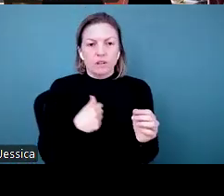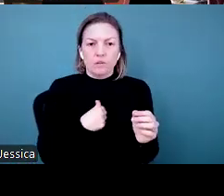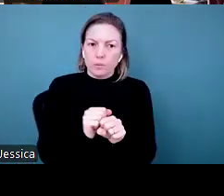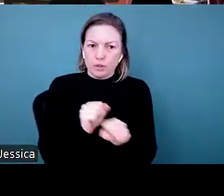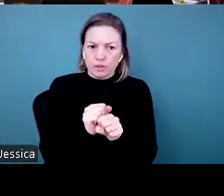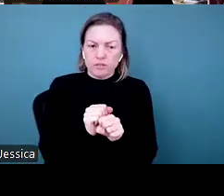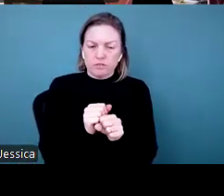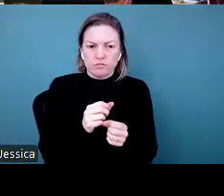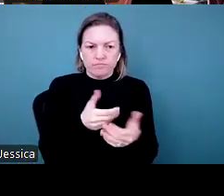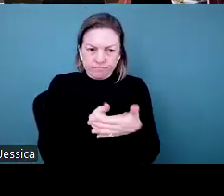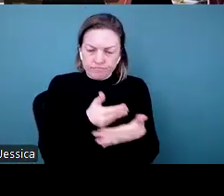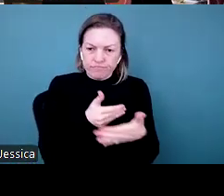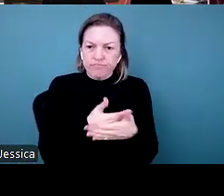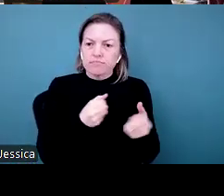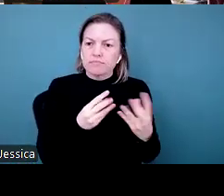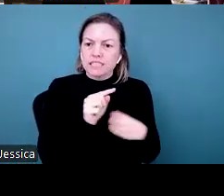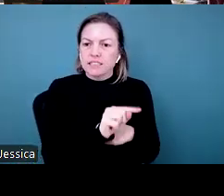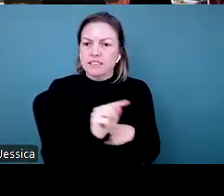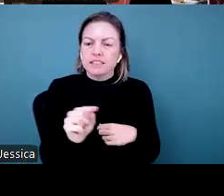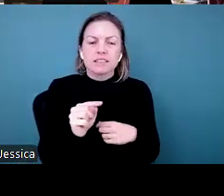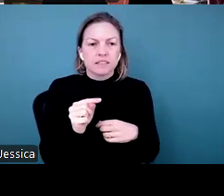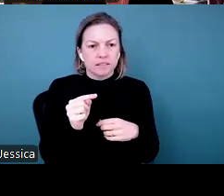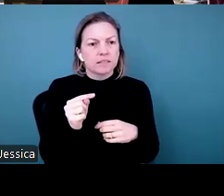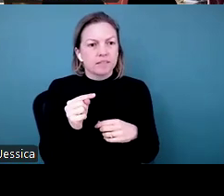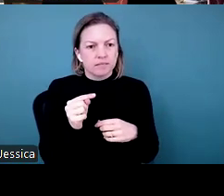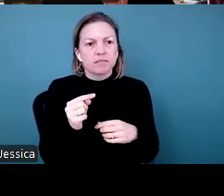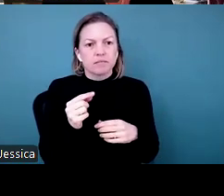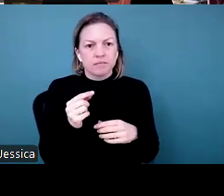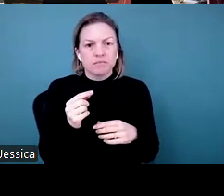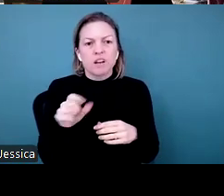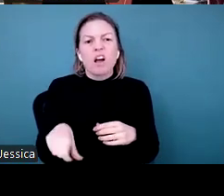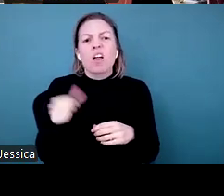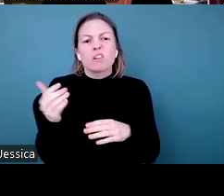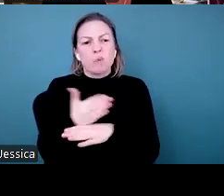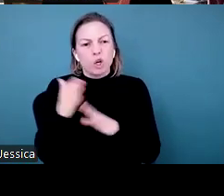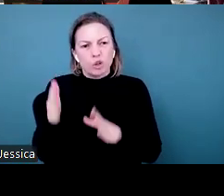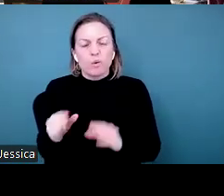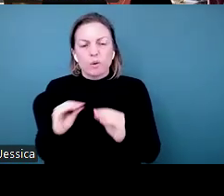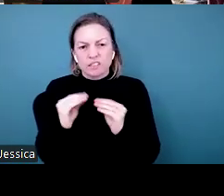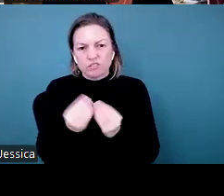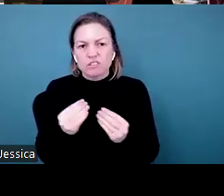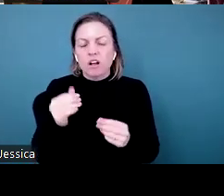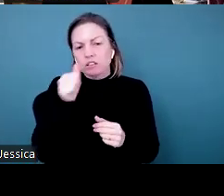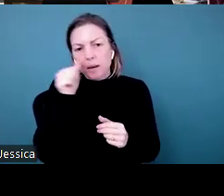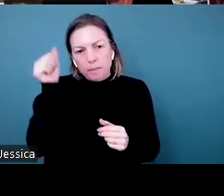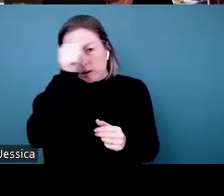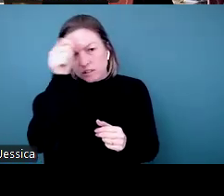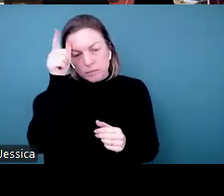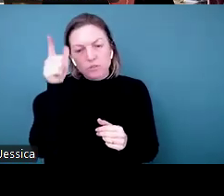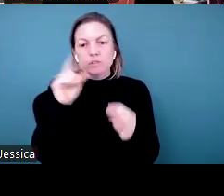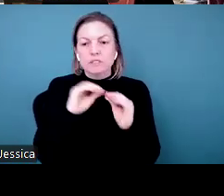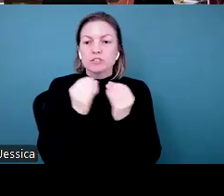very closely with a lot of partnering organizations, Alzheimer's Association, MS Society,